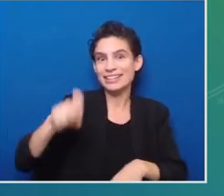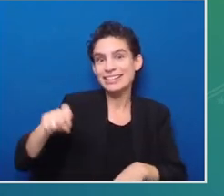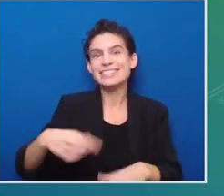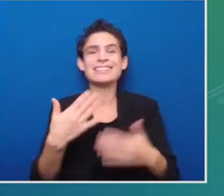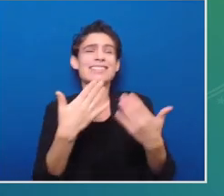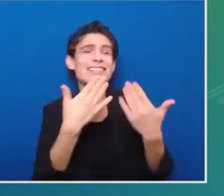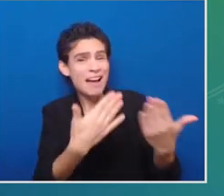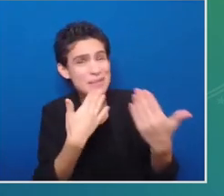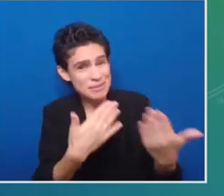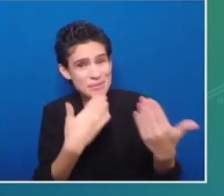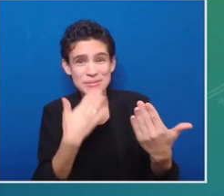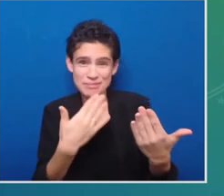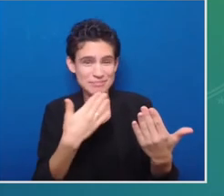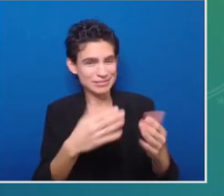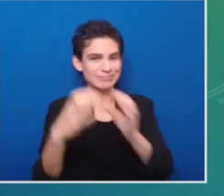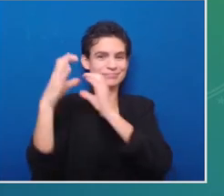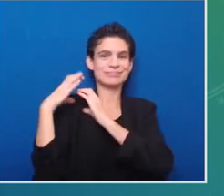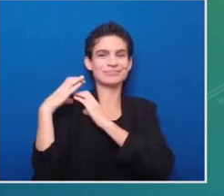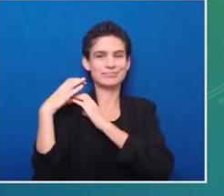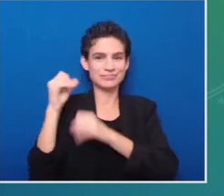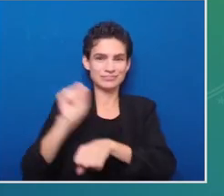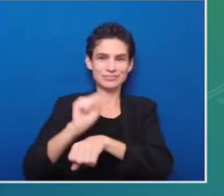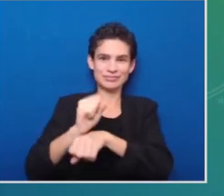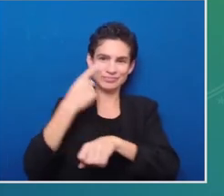tapping me to work on their behalf.